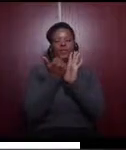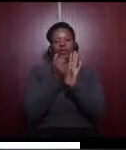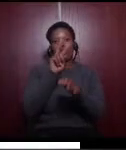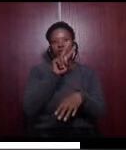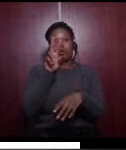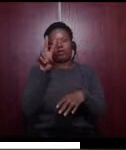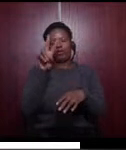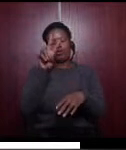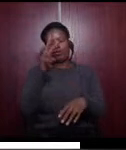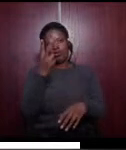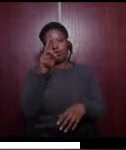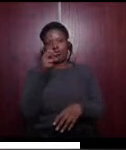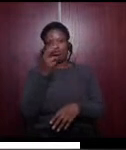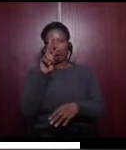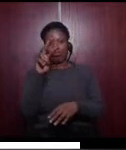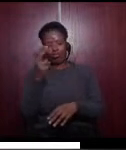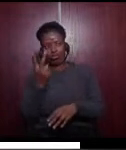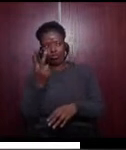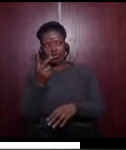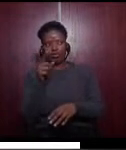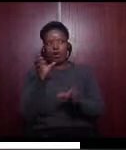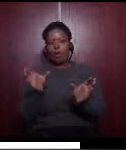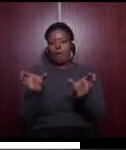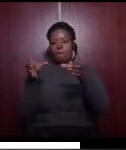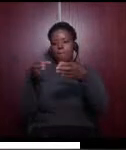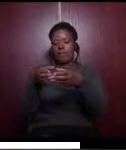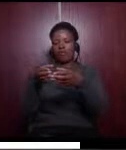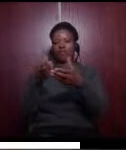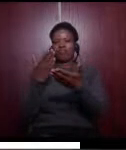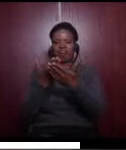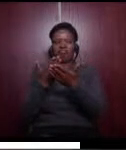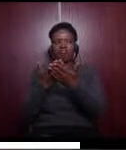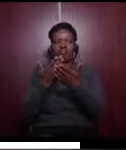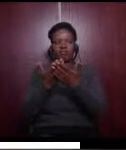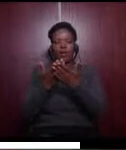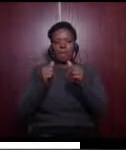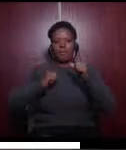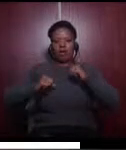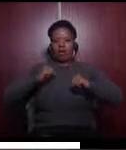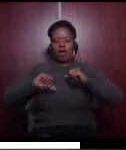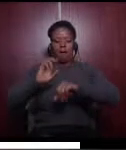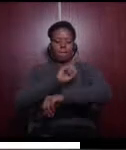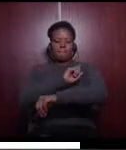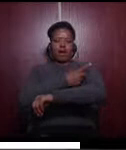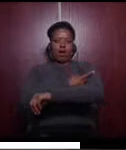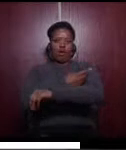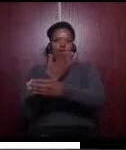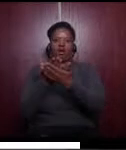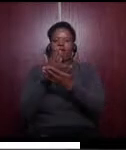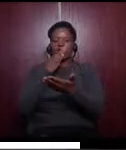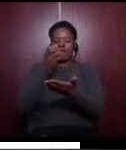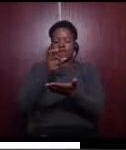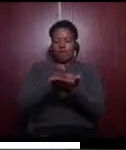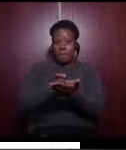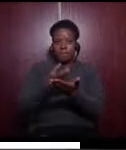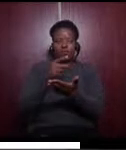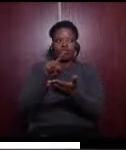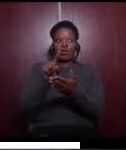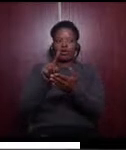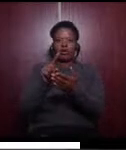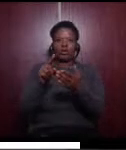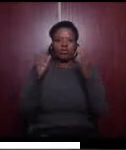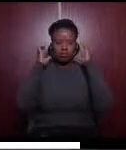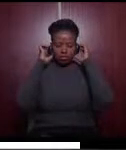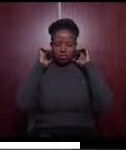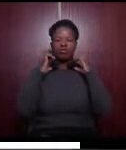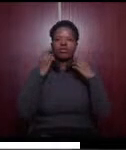20.2, a board may exercise such powers and shall perform such function as confirmed or imposed to it by the Act. Is the emphasis on